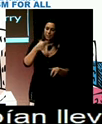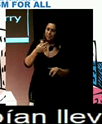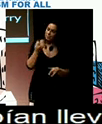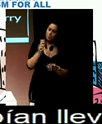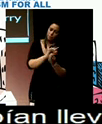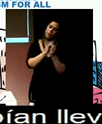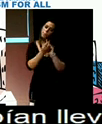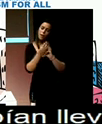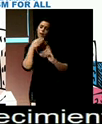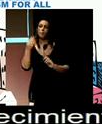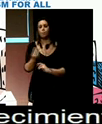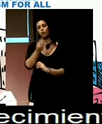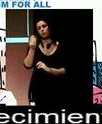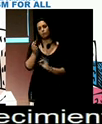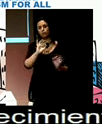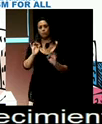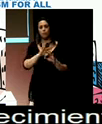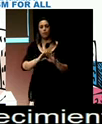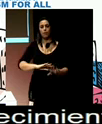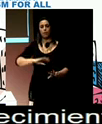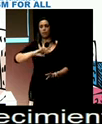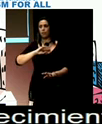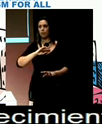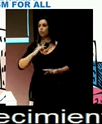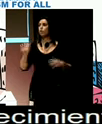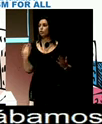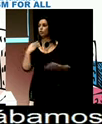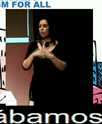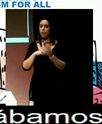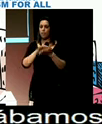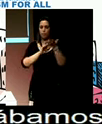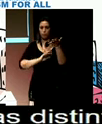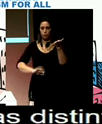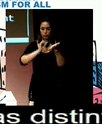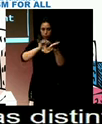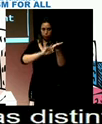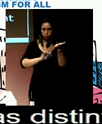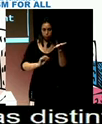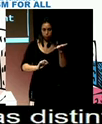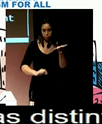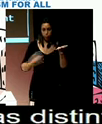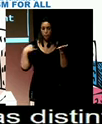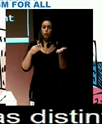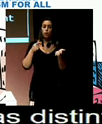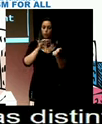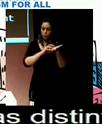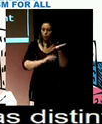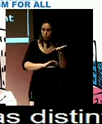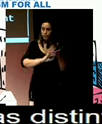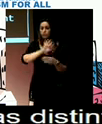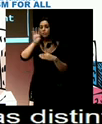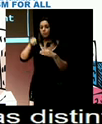could be better prepared for different kinds of clients. We drew up some